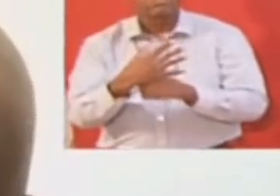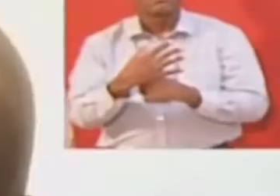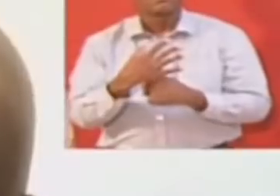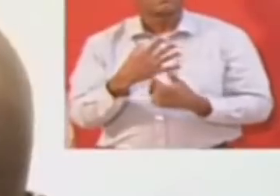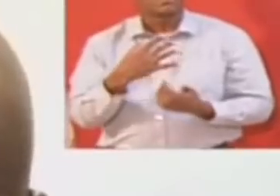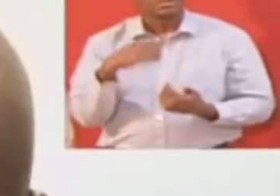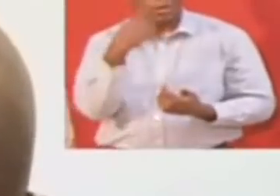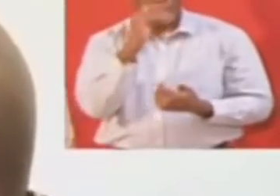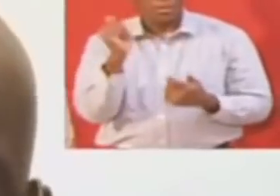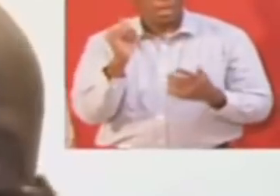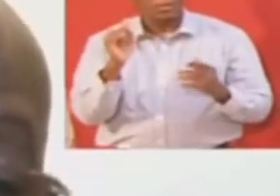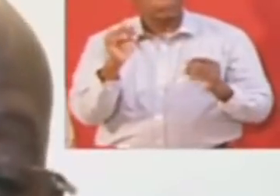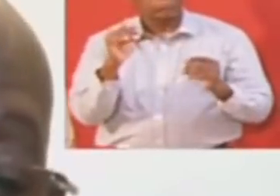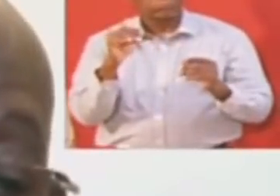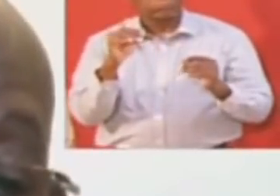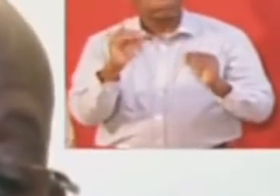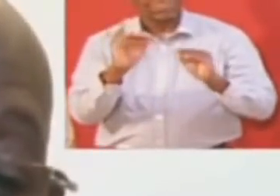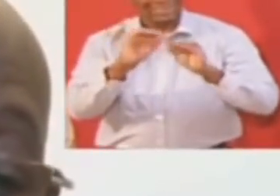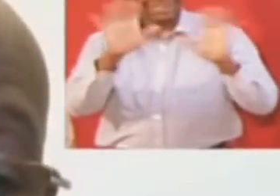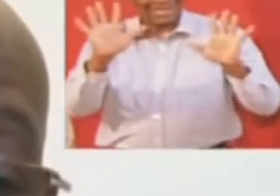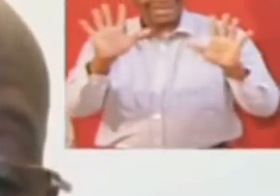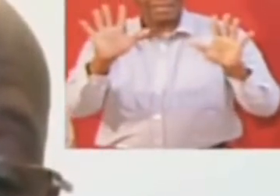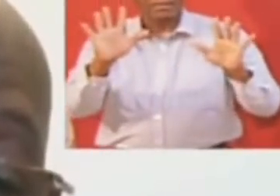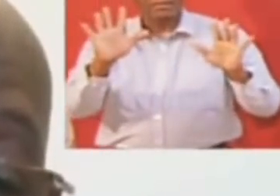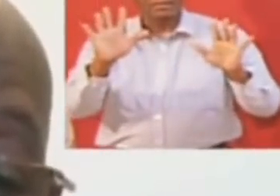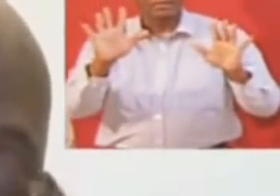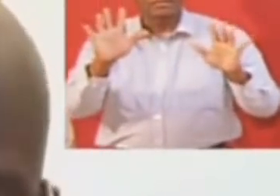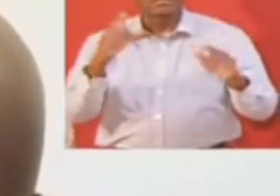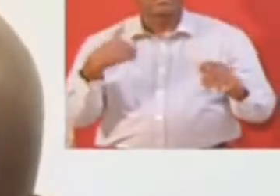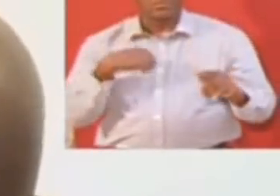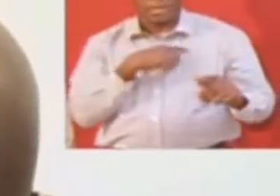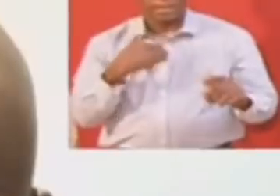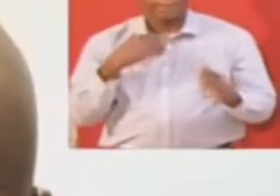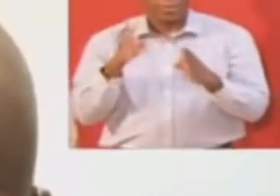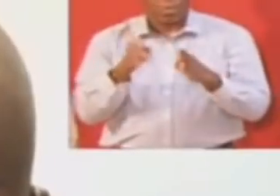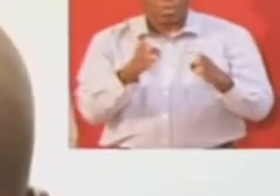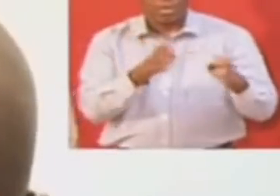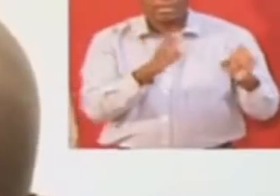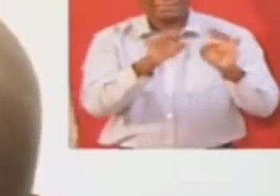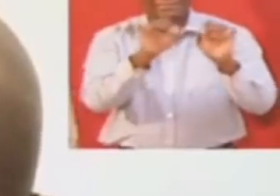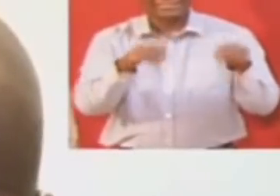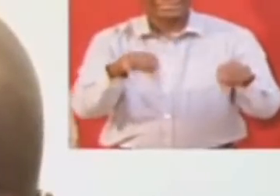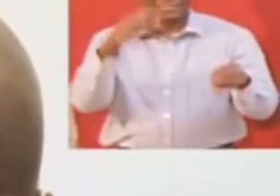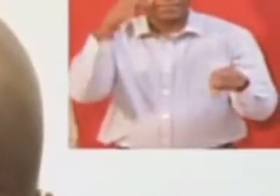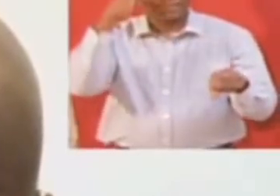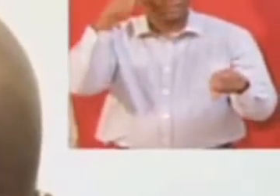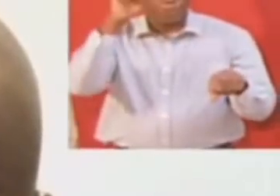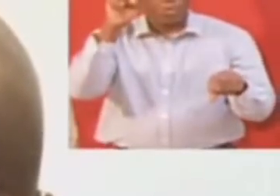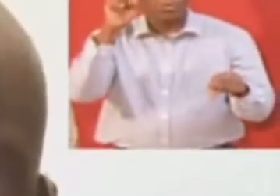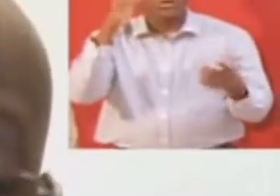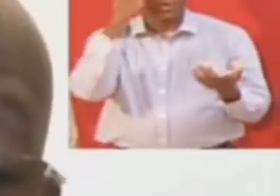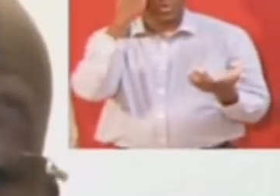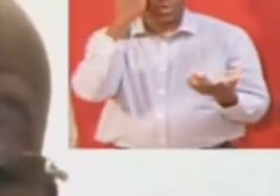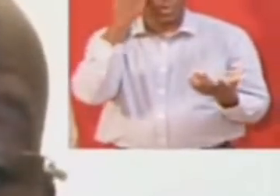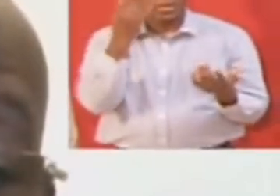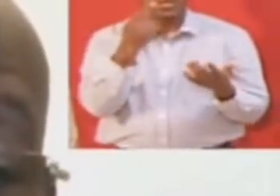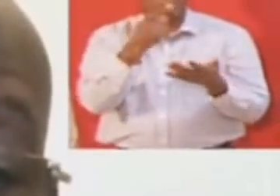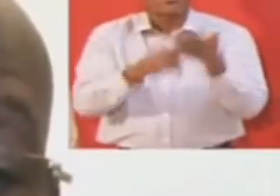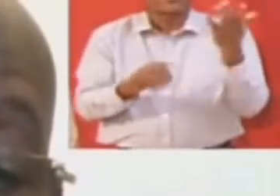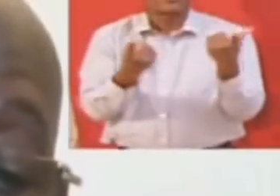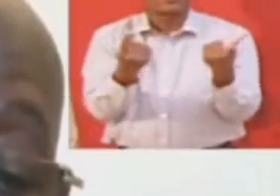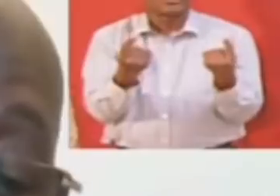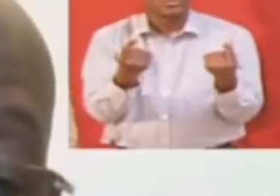have an organized system of clinical response, and that there are things that the individuals